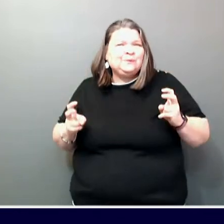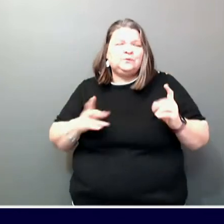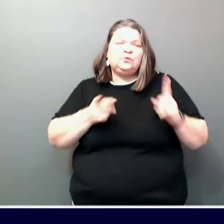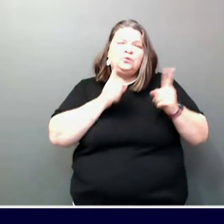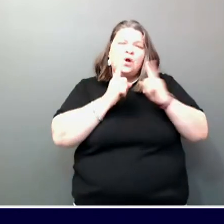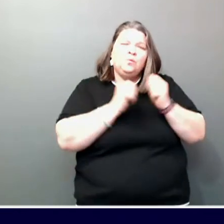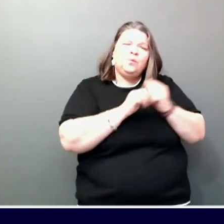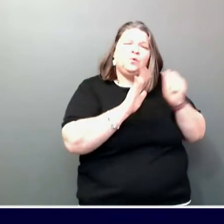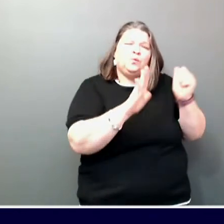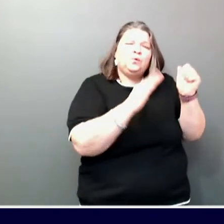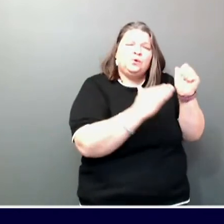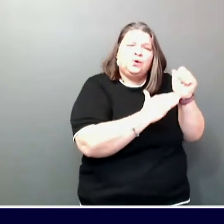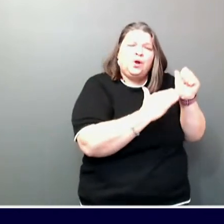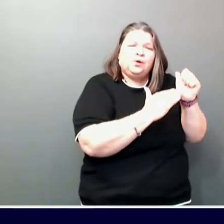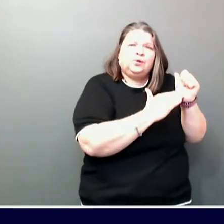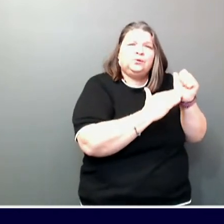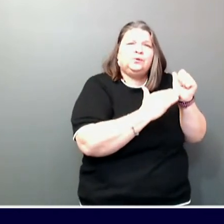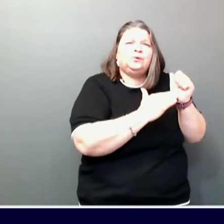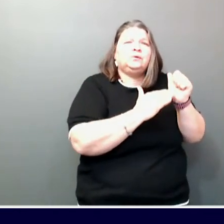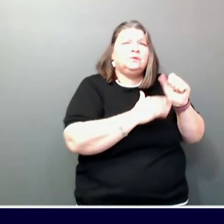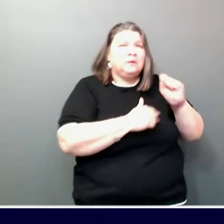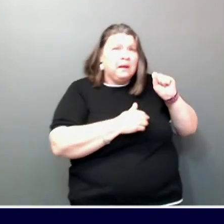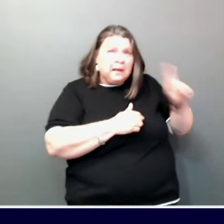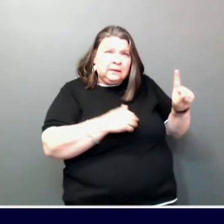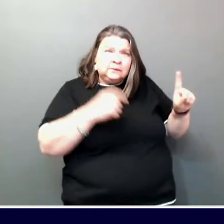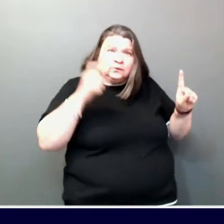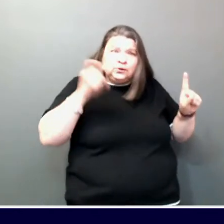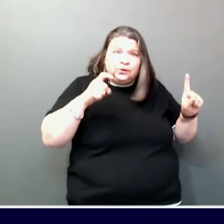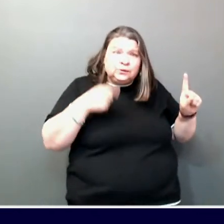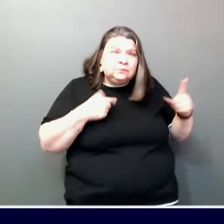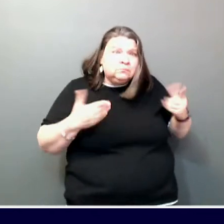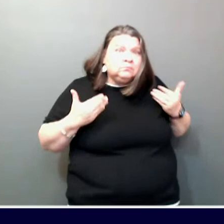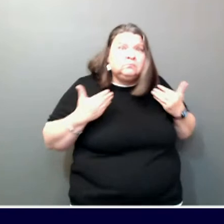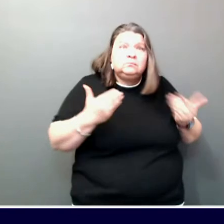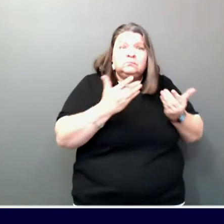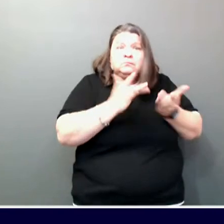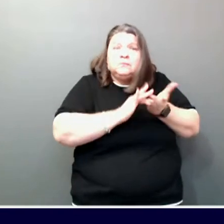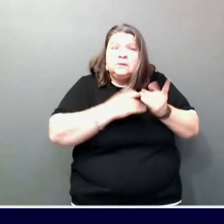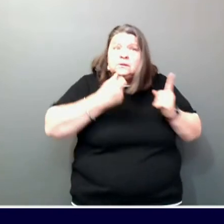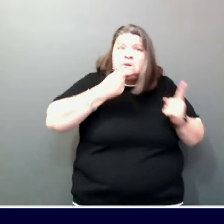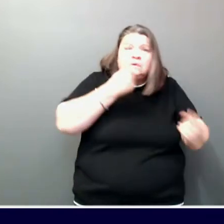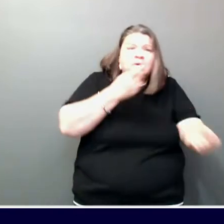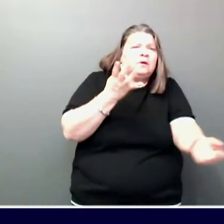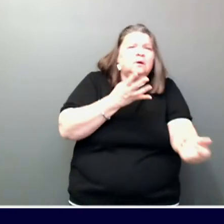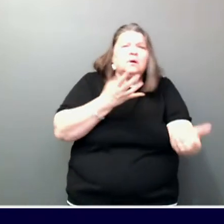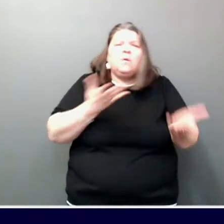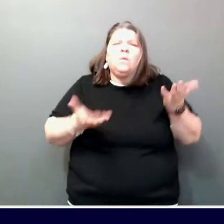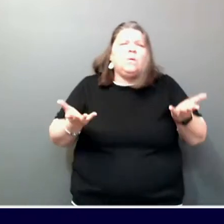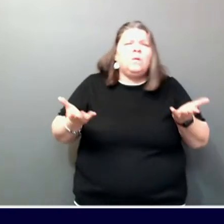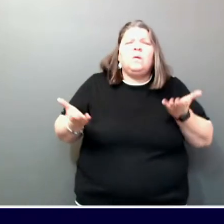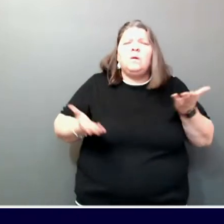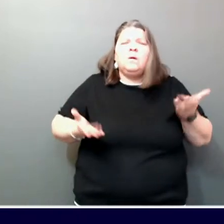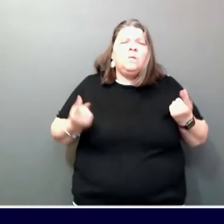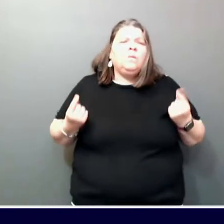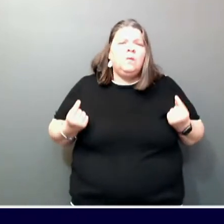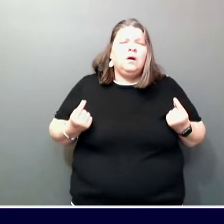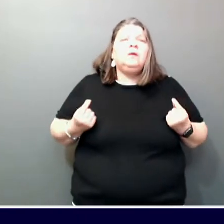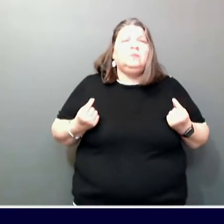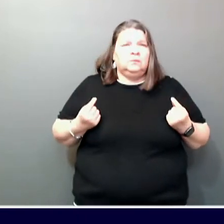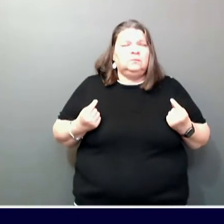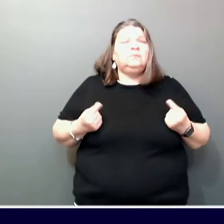find out if you should get one of these medications. In Maine, these medications are available at some, but not